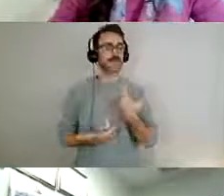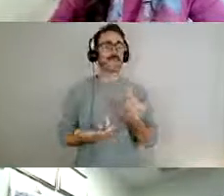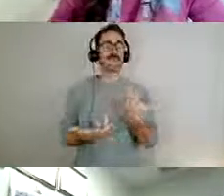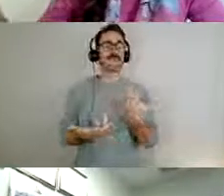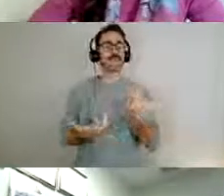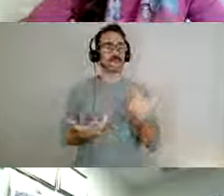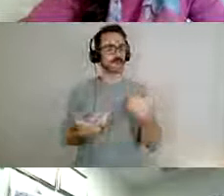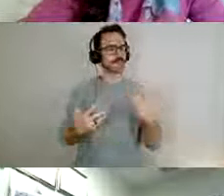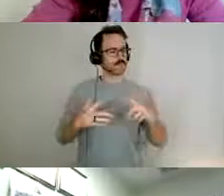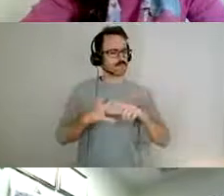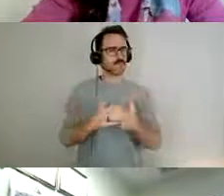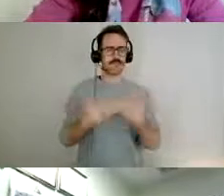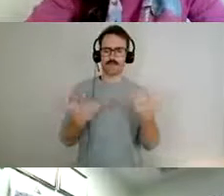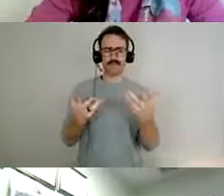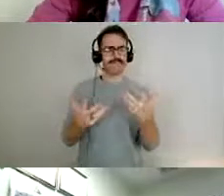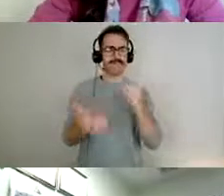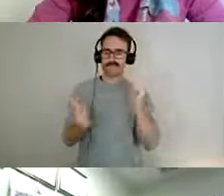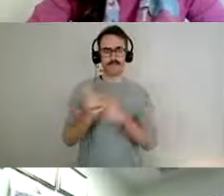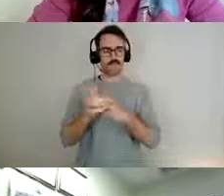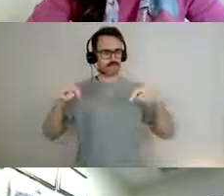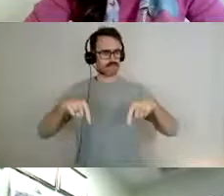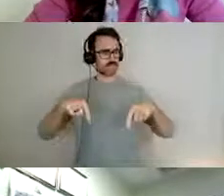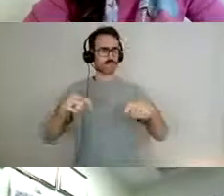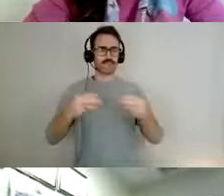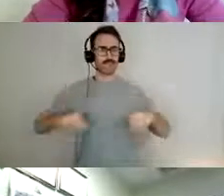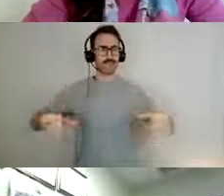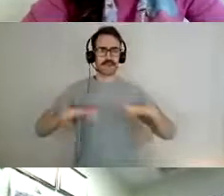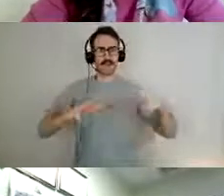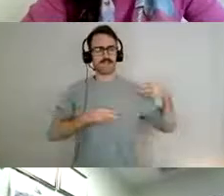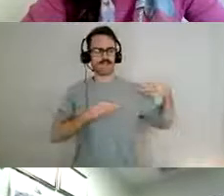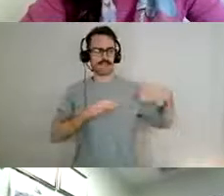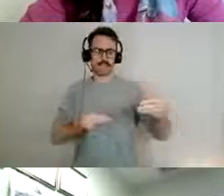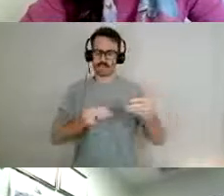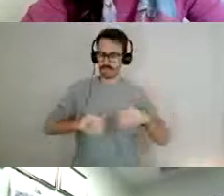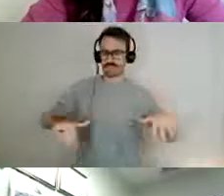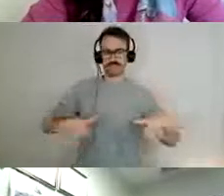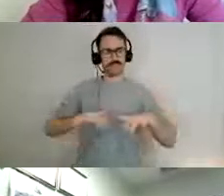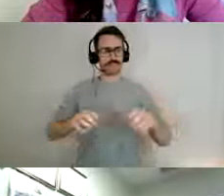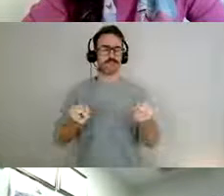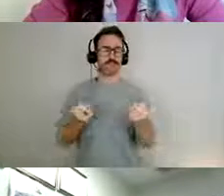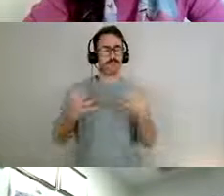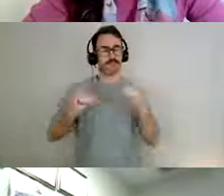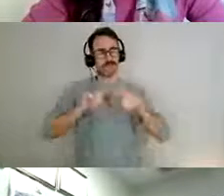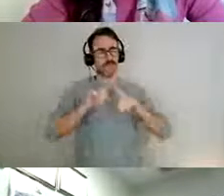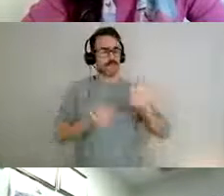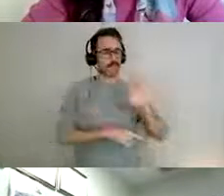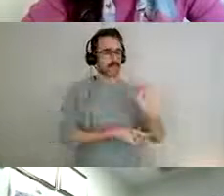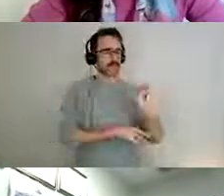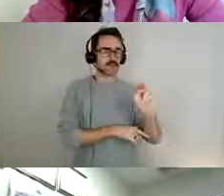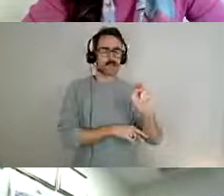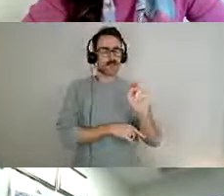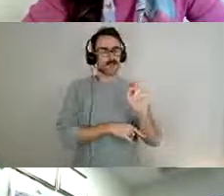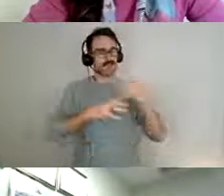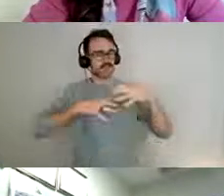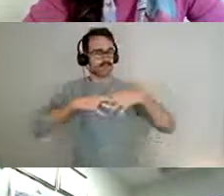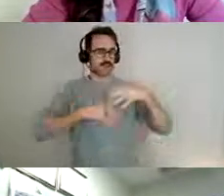to start off with acknowledging that we gather on the traditional territory of a number of First Nations and acknowledge